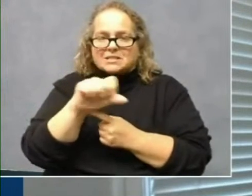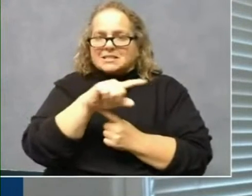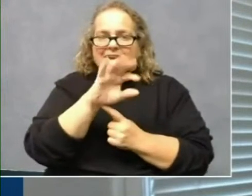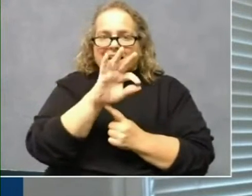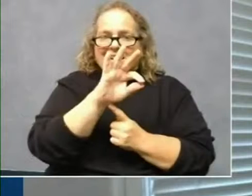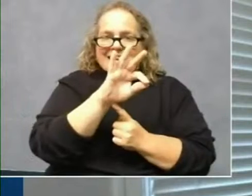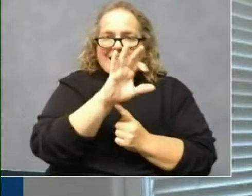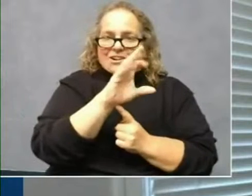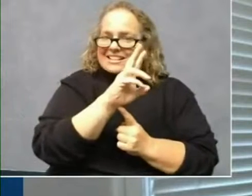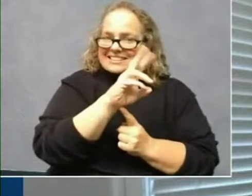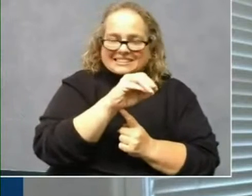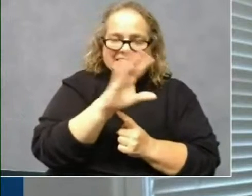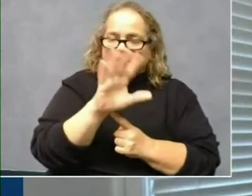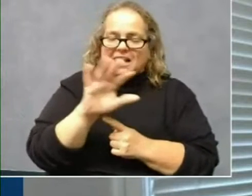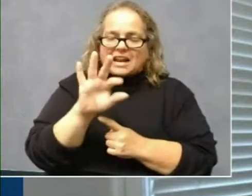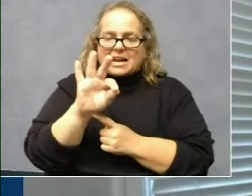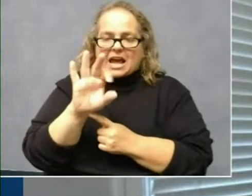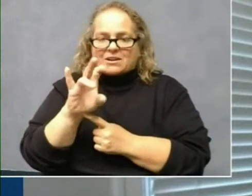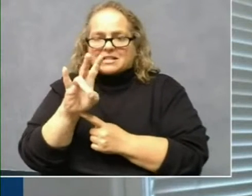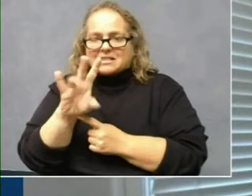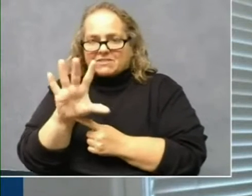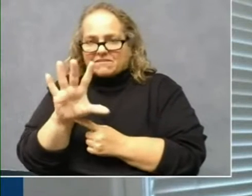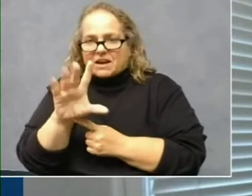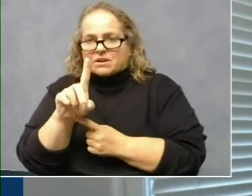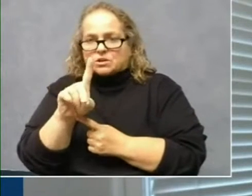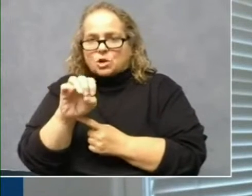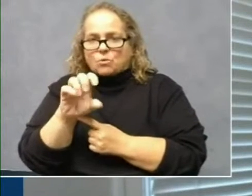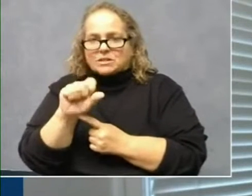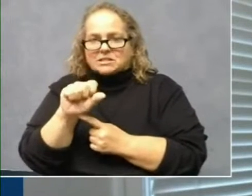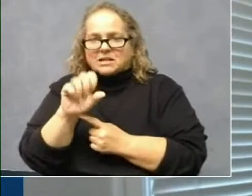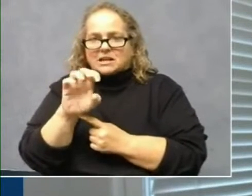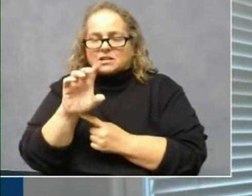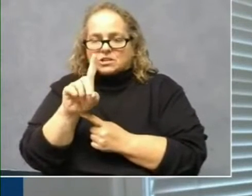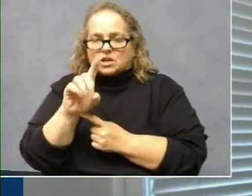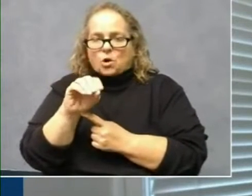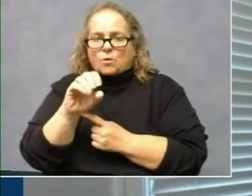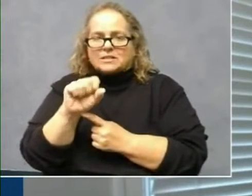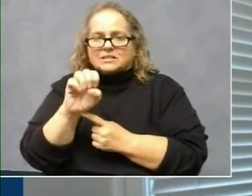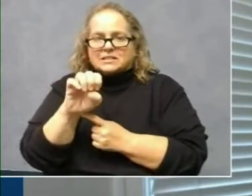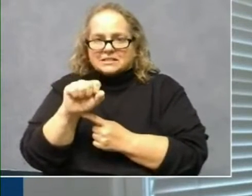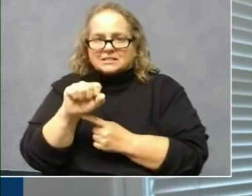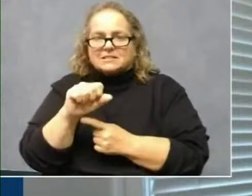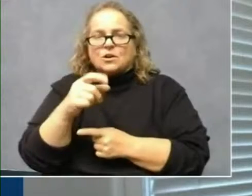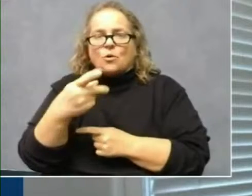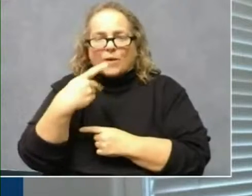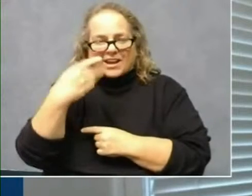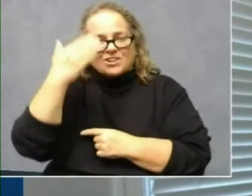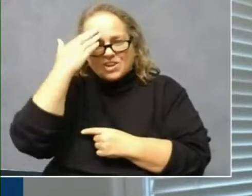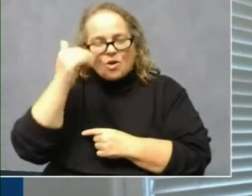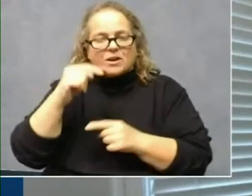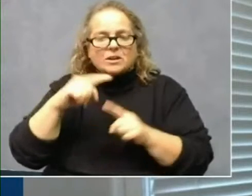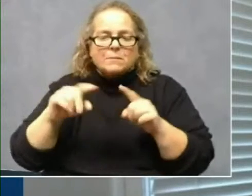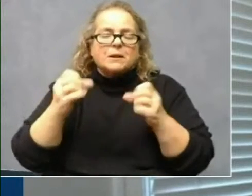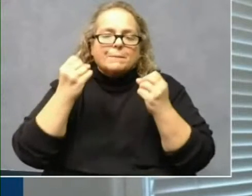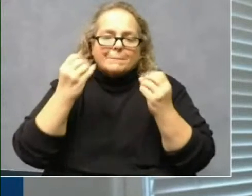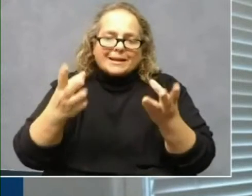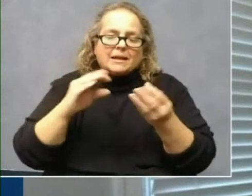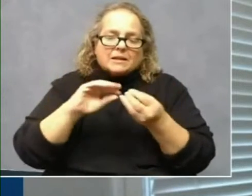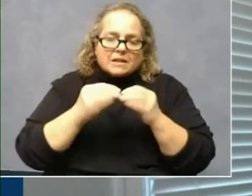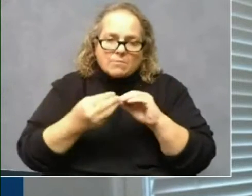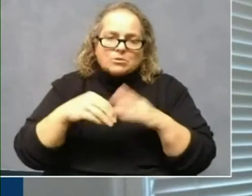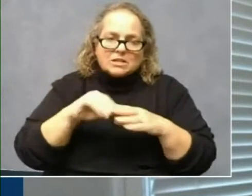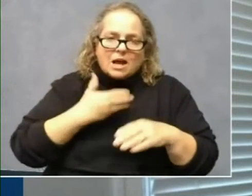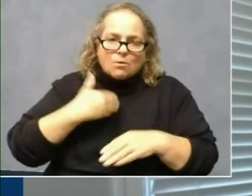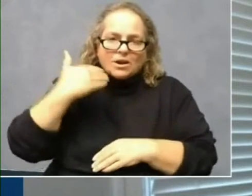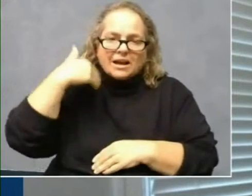975. And both he and I know that. It's just a matter of keeping all these numbers in our heads as we go through this. I